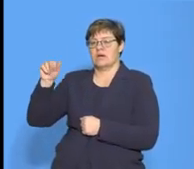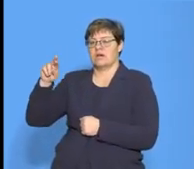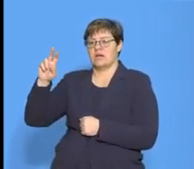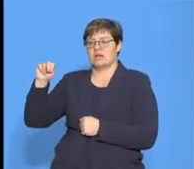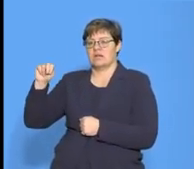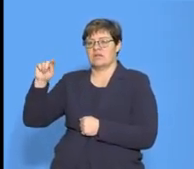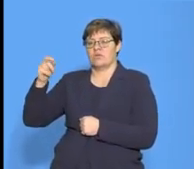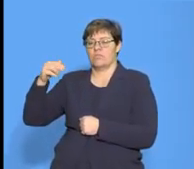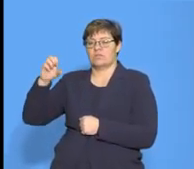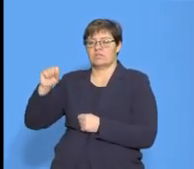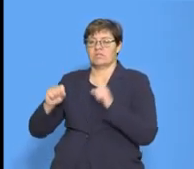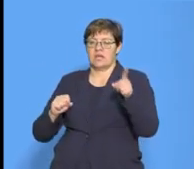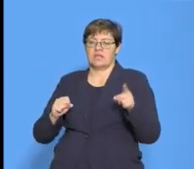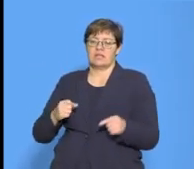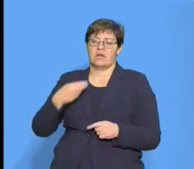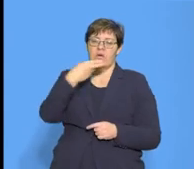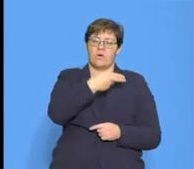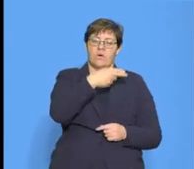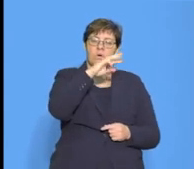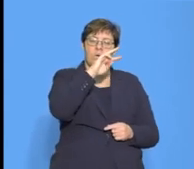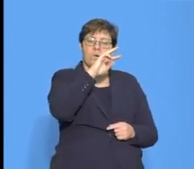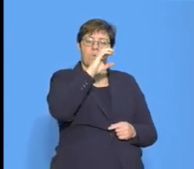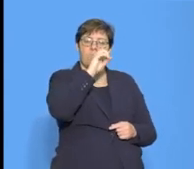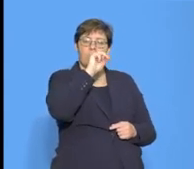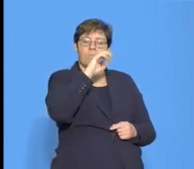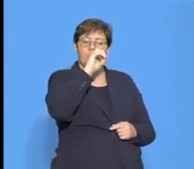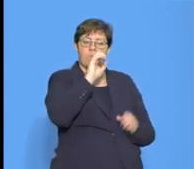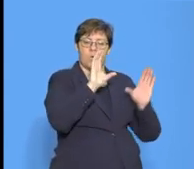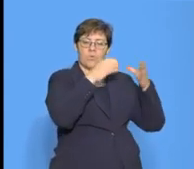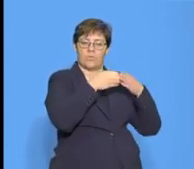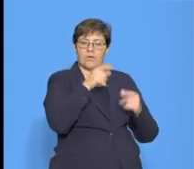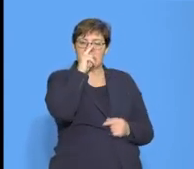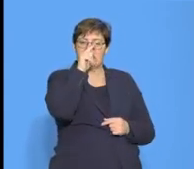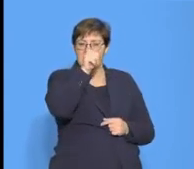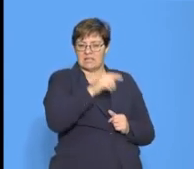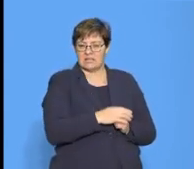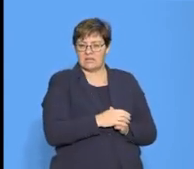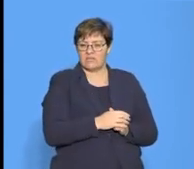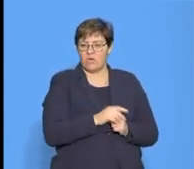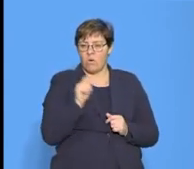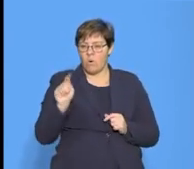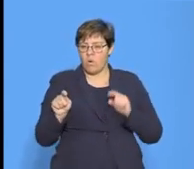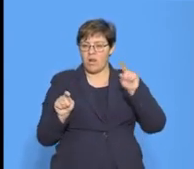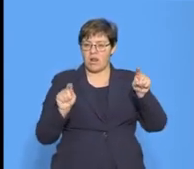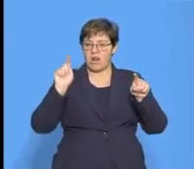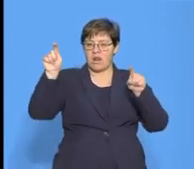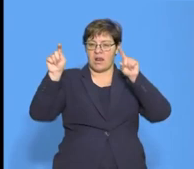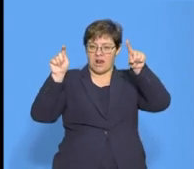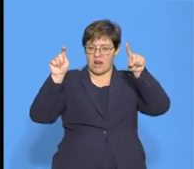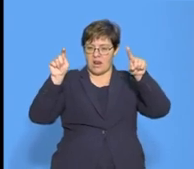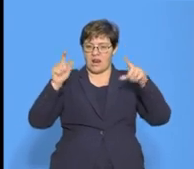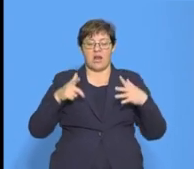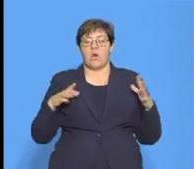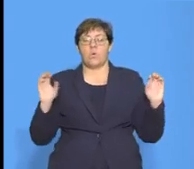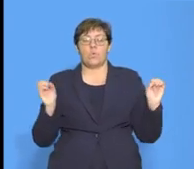then we find the Homo group. And we are at the top. And as you can see, out of all